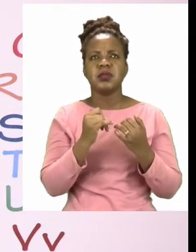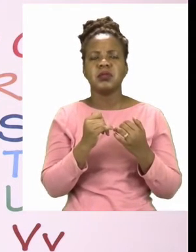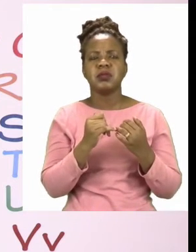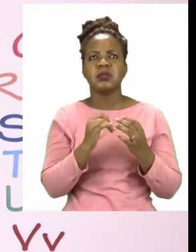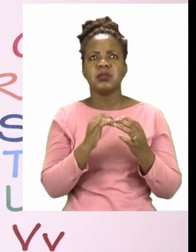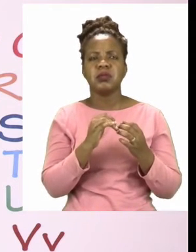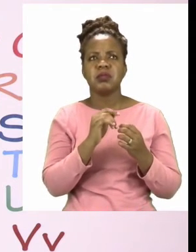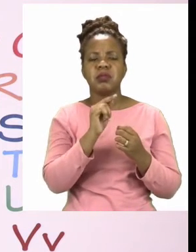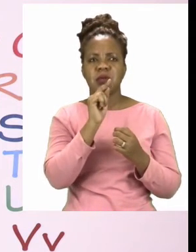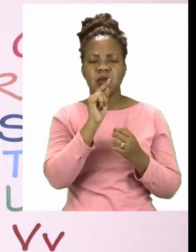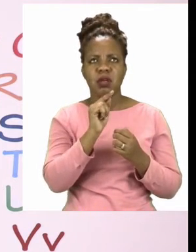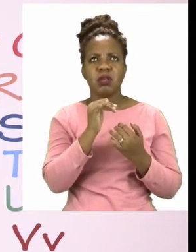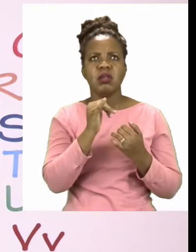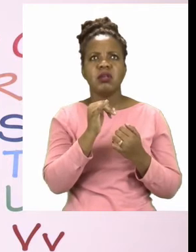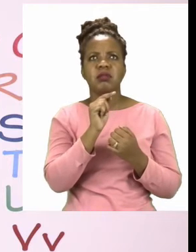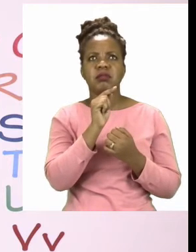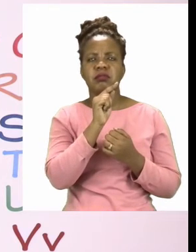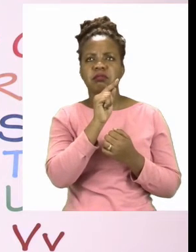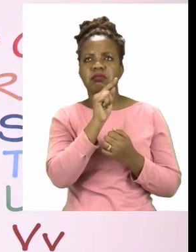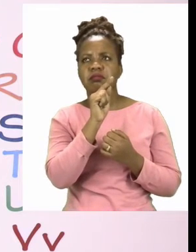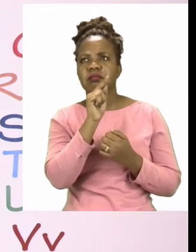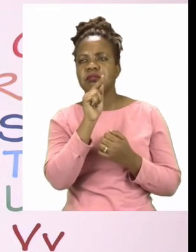time, I think I would like to look across.